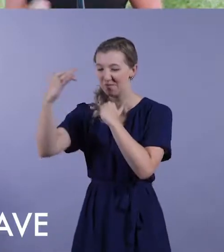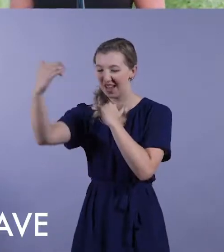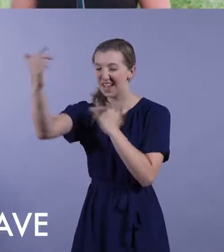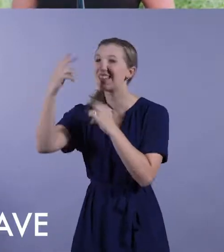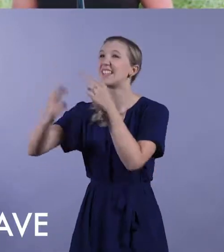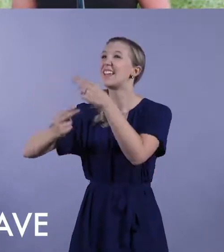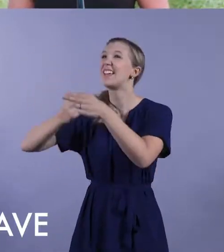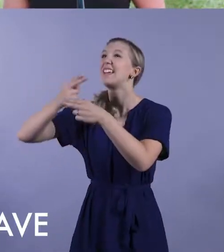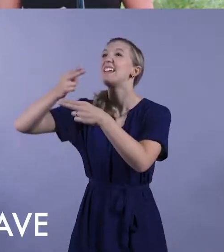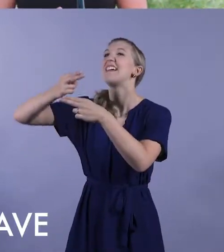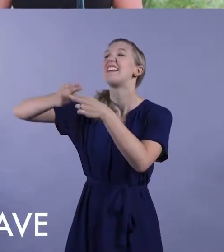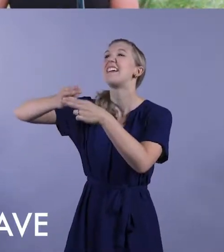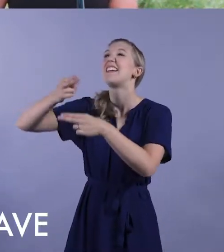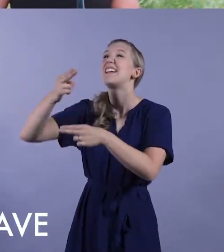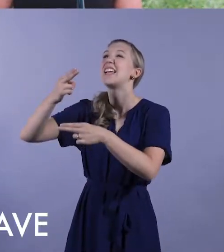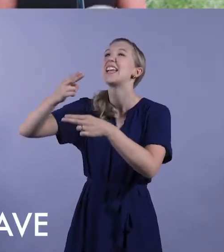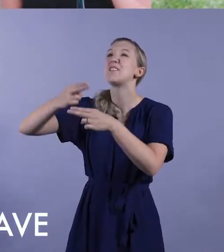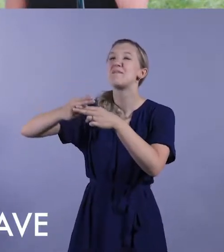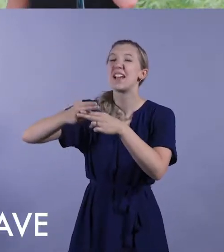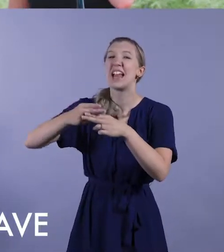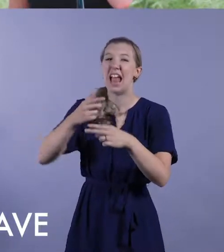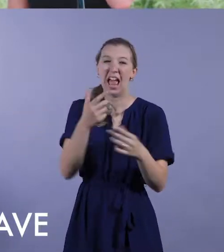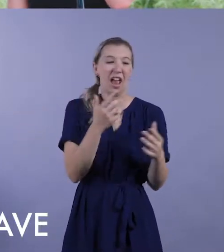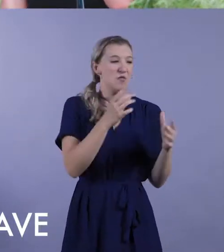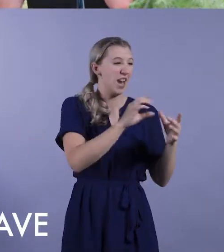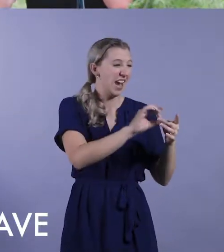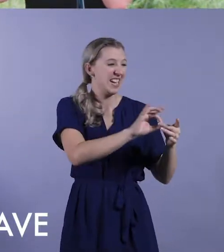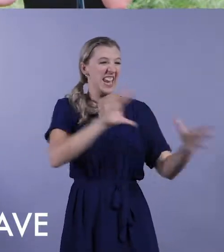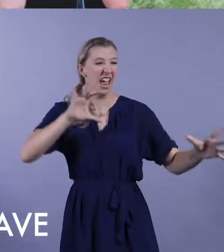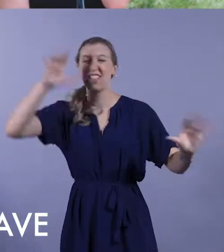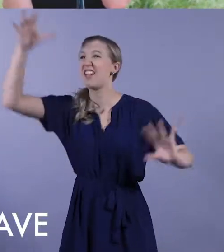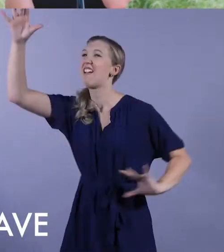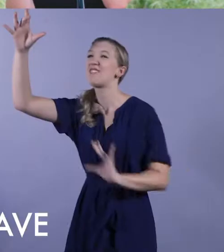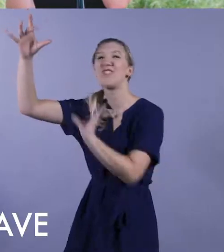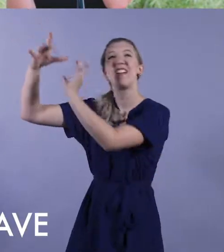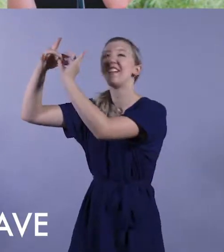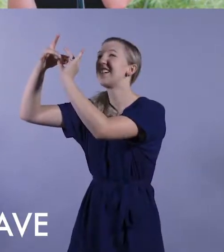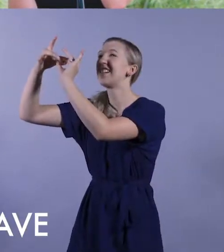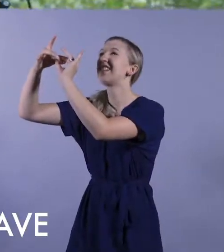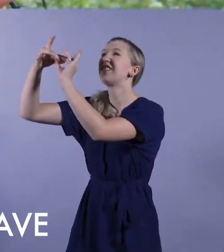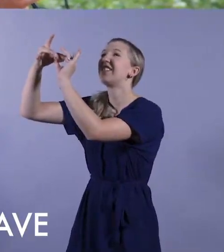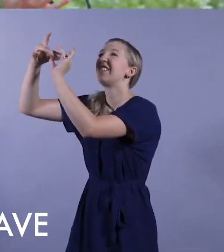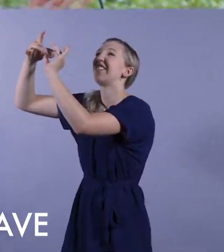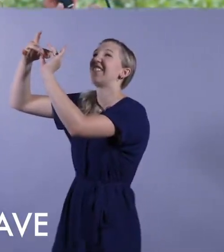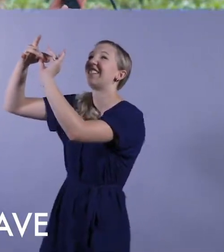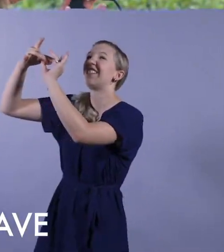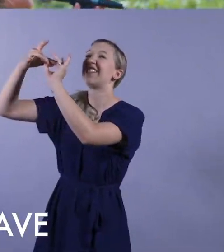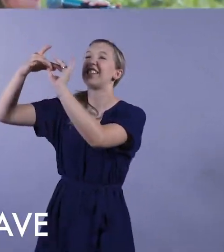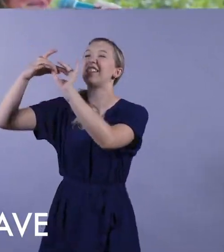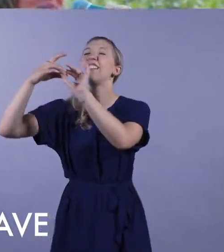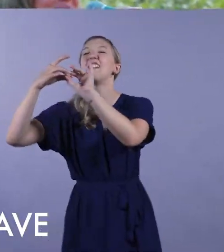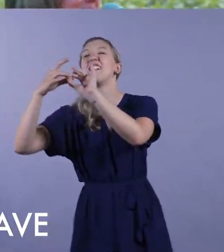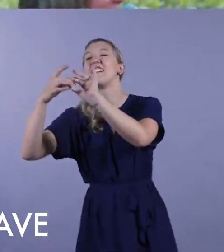you called my name, and I ran out of that